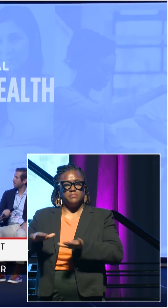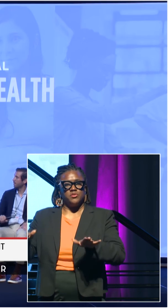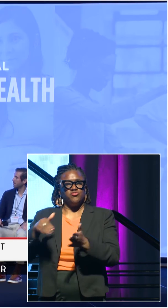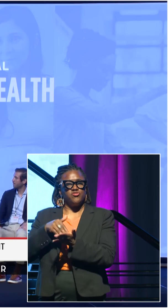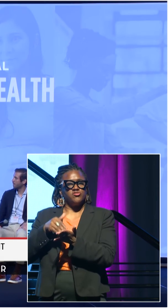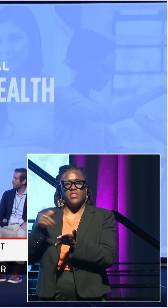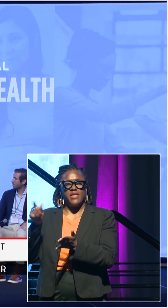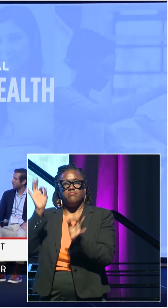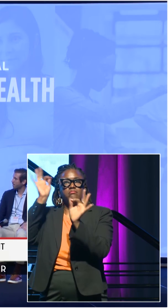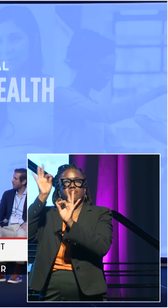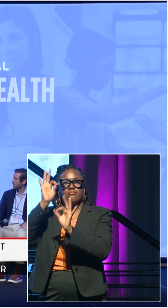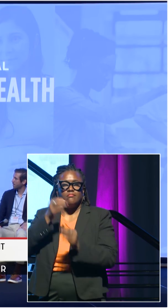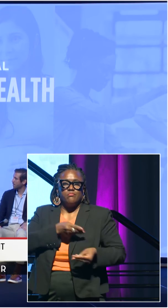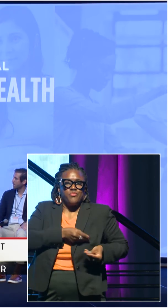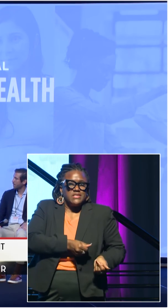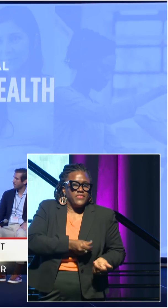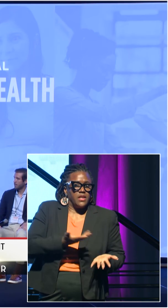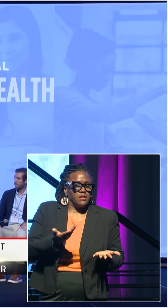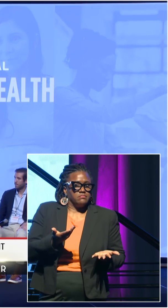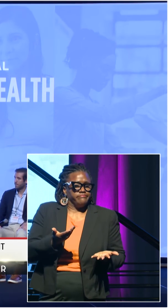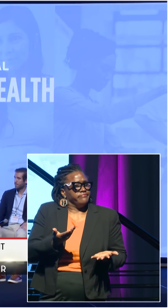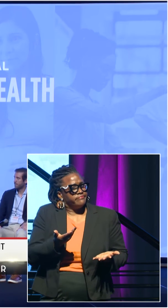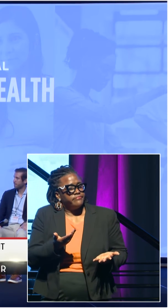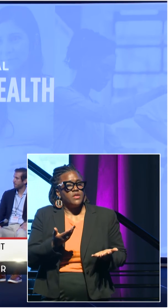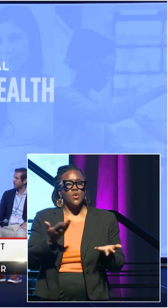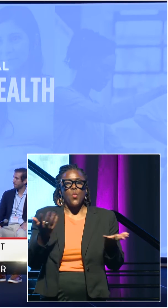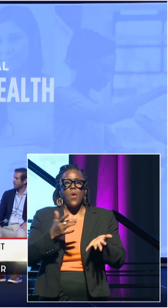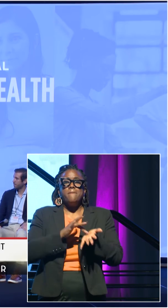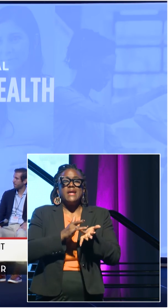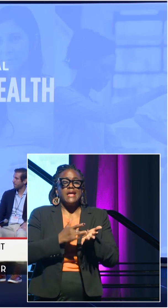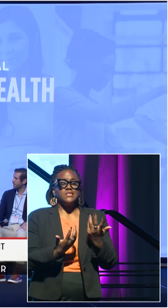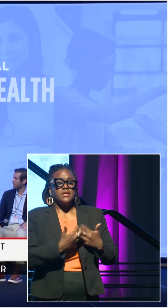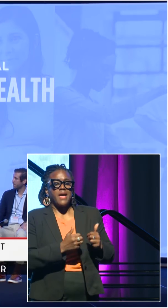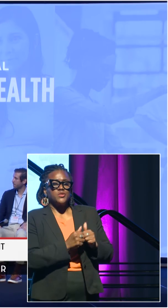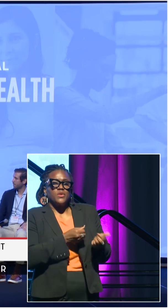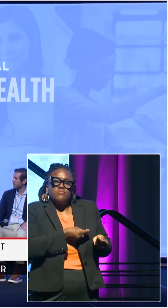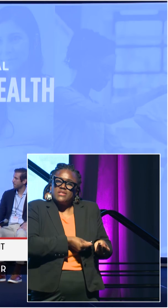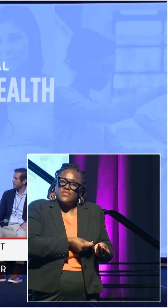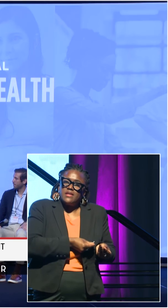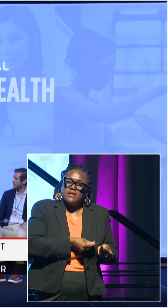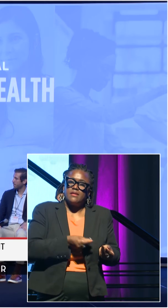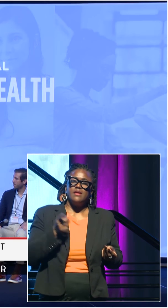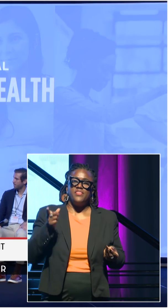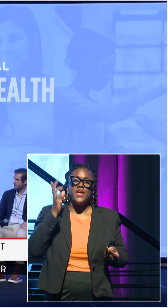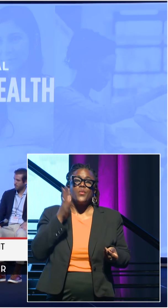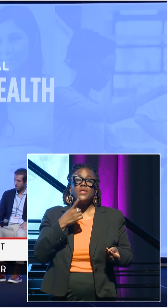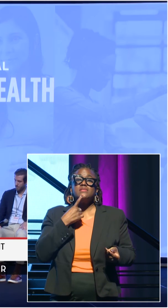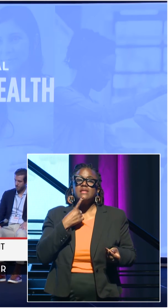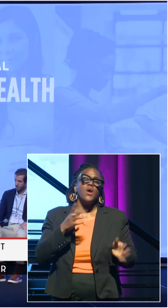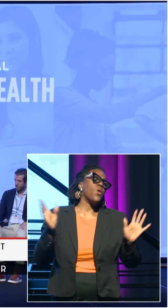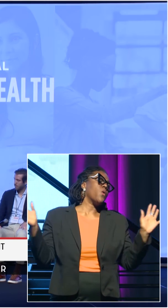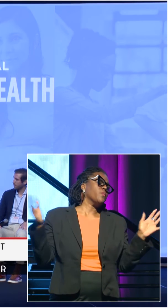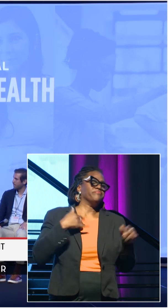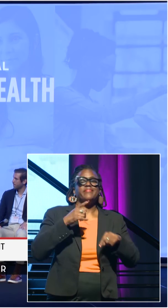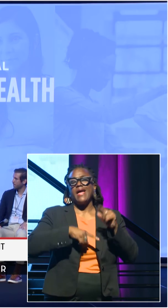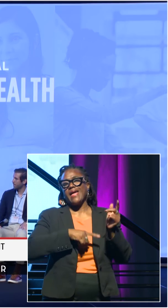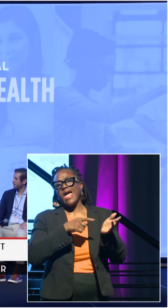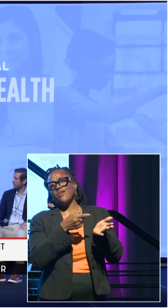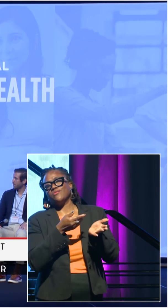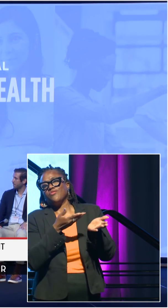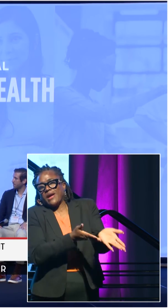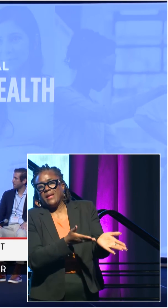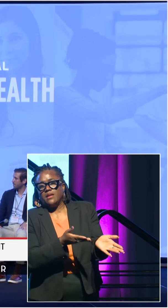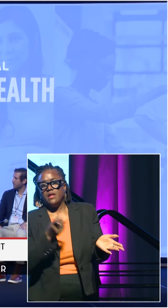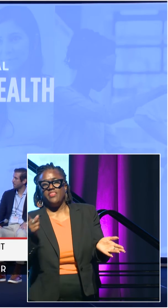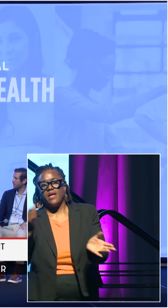they don't have knowledge about breastfeeding or what medication can work with breastfeeding, they're going to say, I can't recommend, because they don't